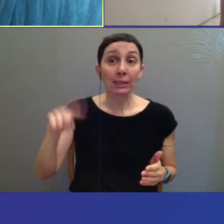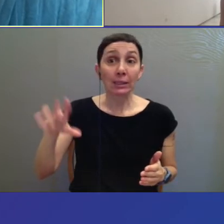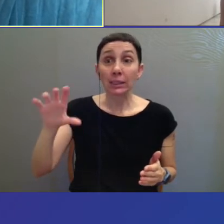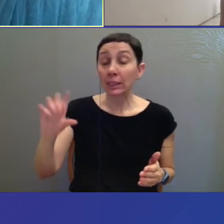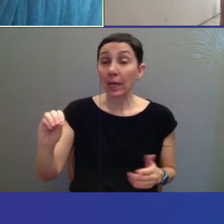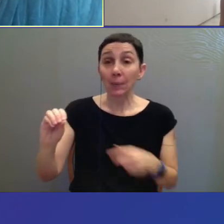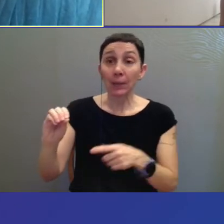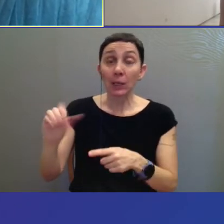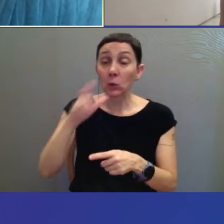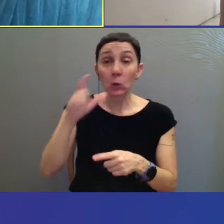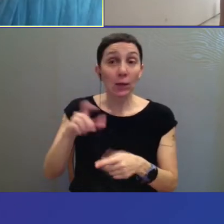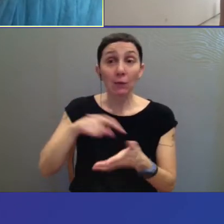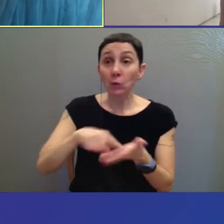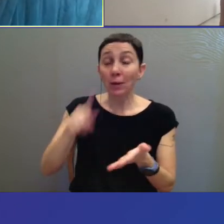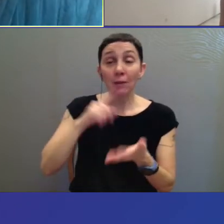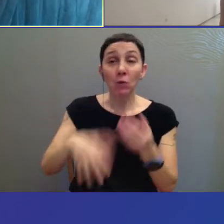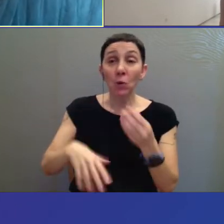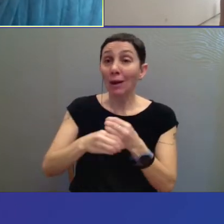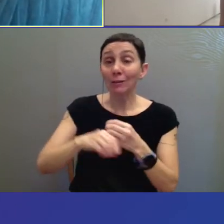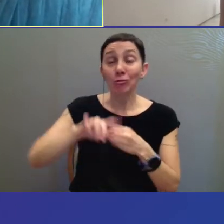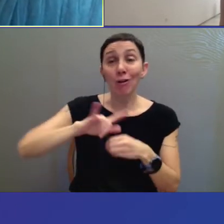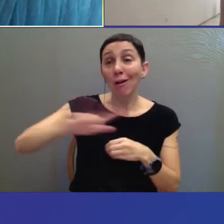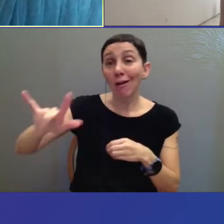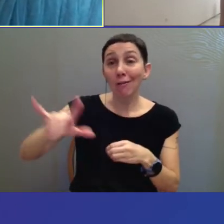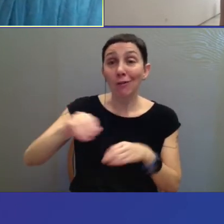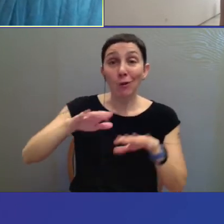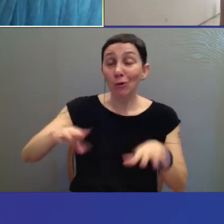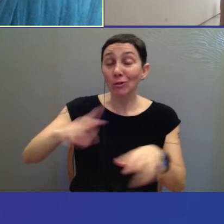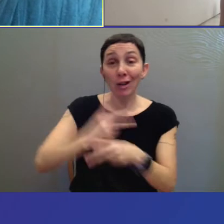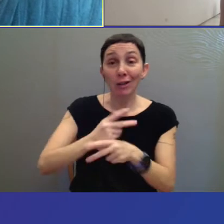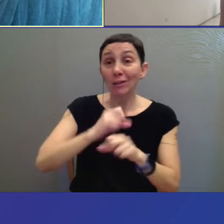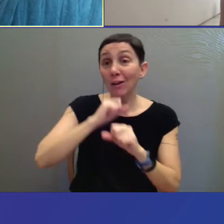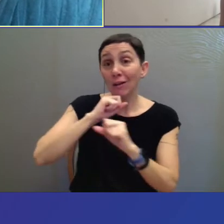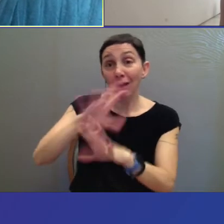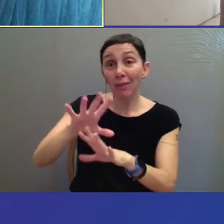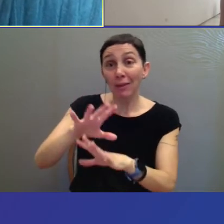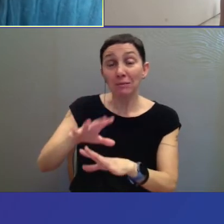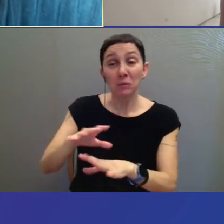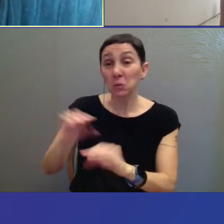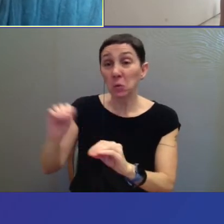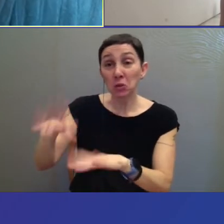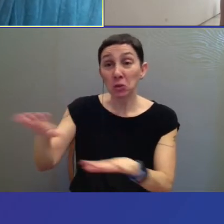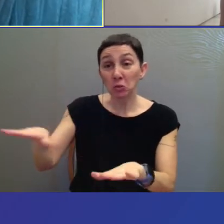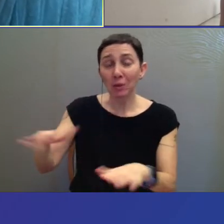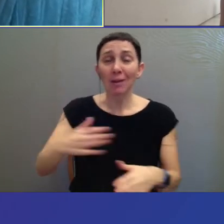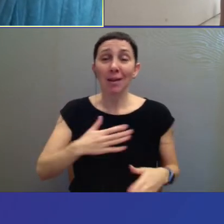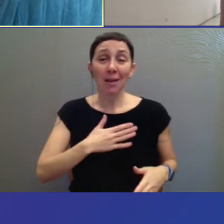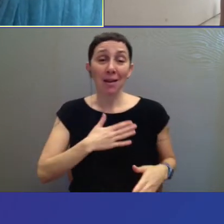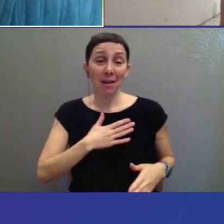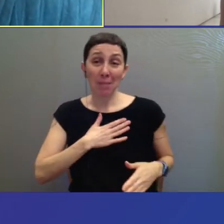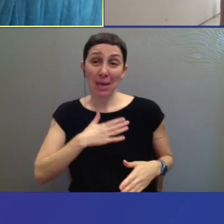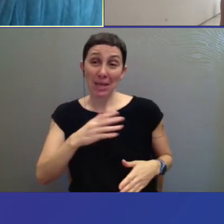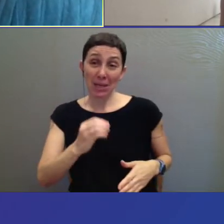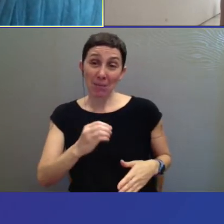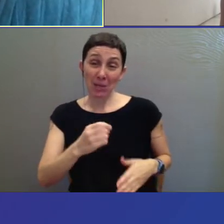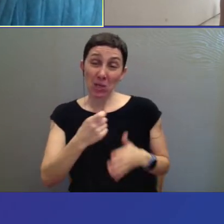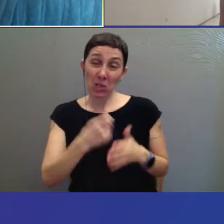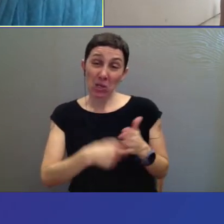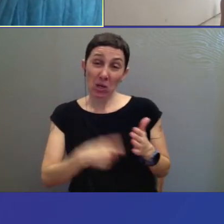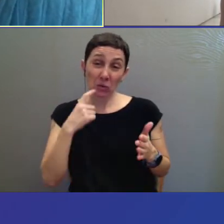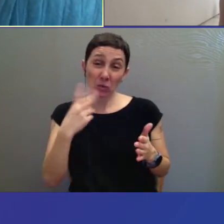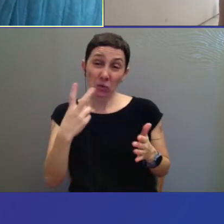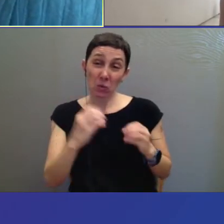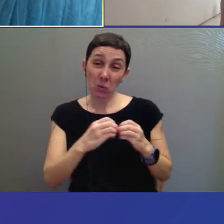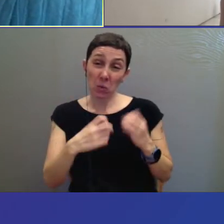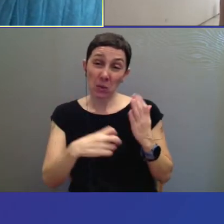extra airfare, any childcare, anything, right? And you bring my company in and suddenly it costs you more. Like, is that fair to the